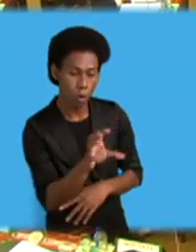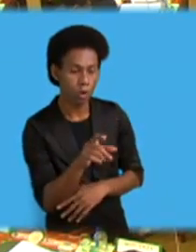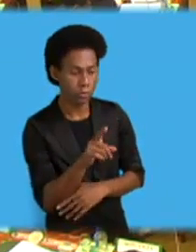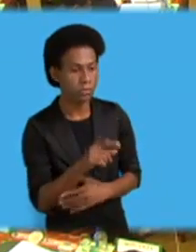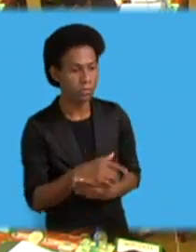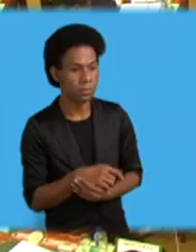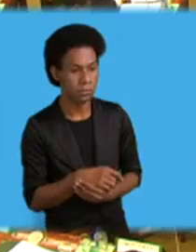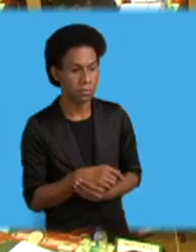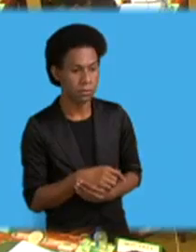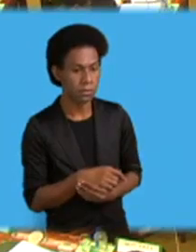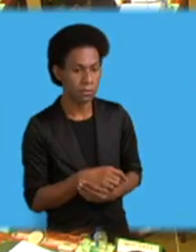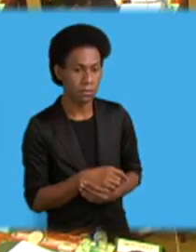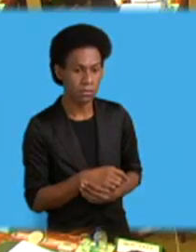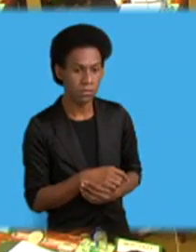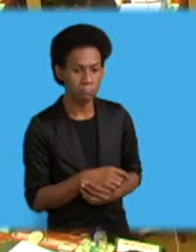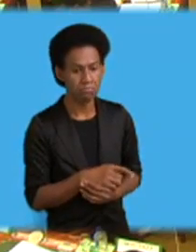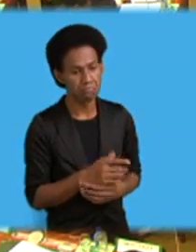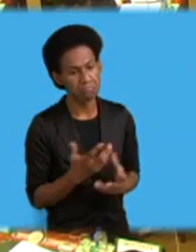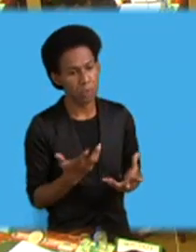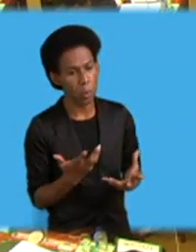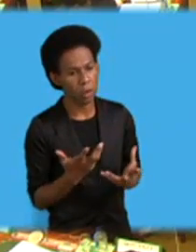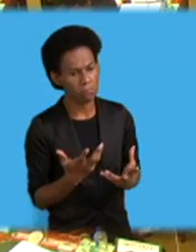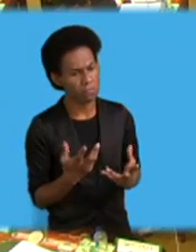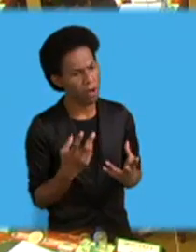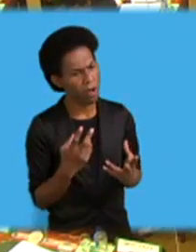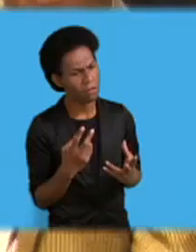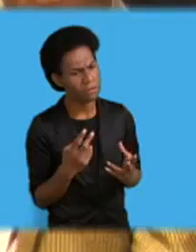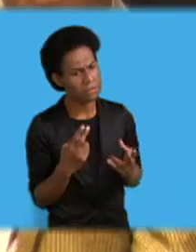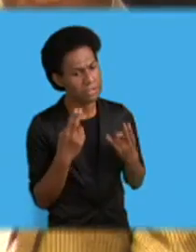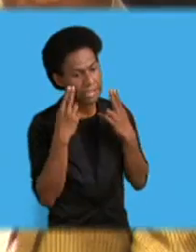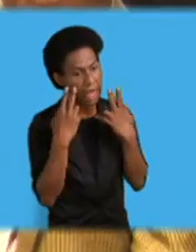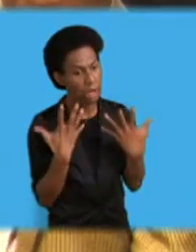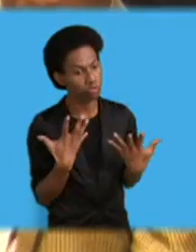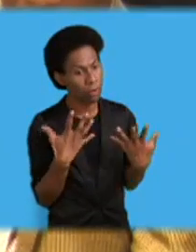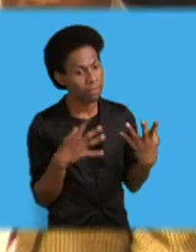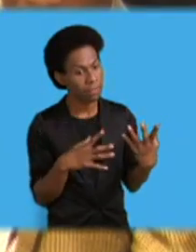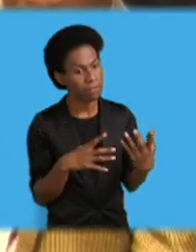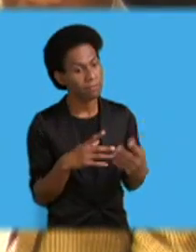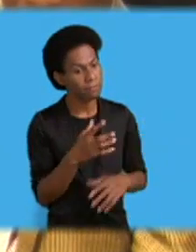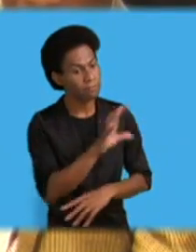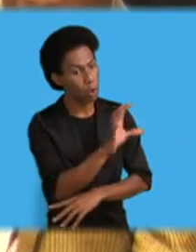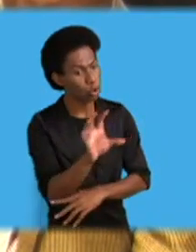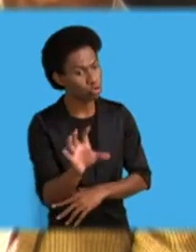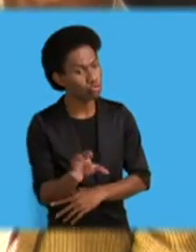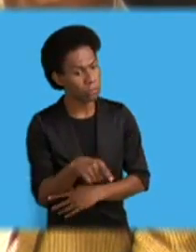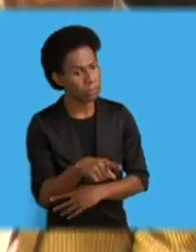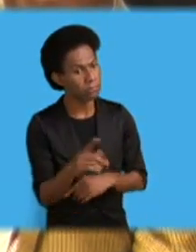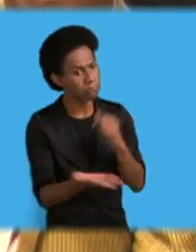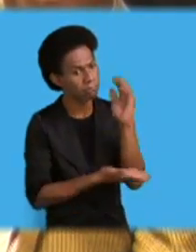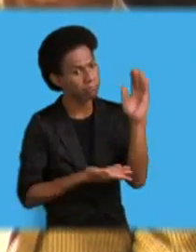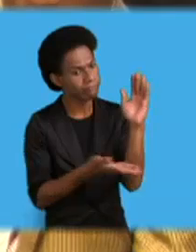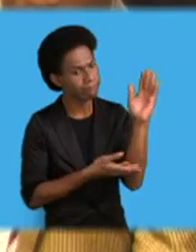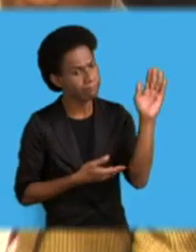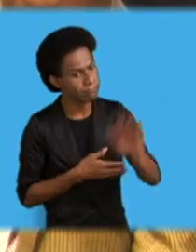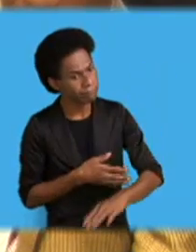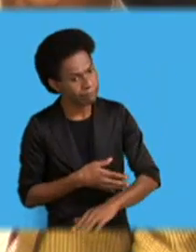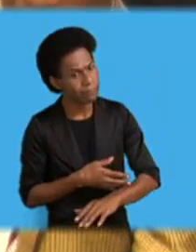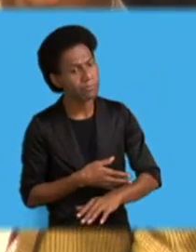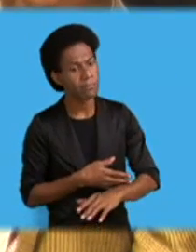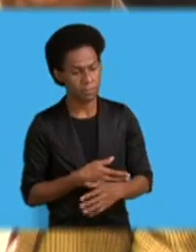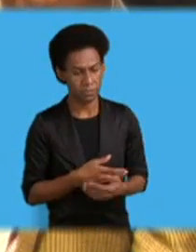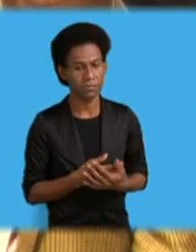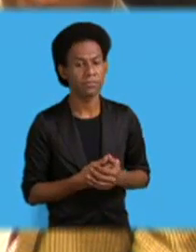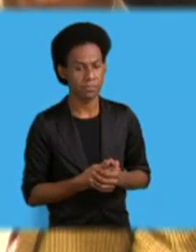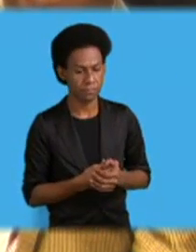natural forests, 100 cubic meters have been harvested every year. Mahogany, 150,000 cubic meters.